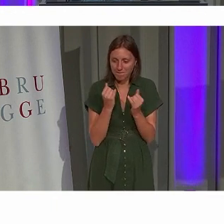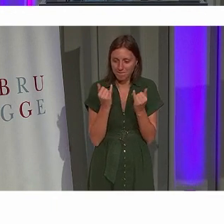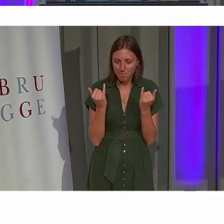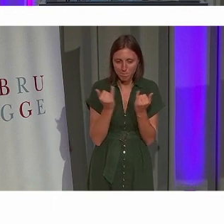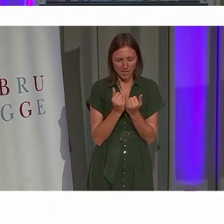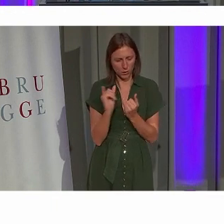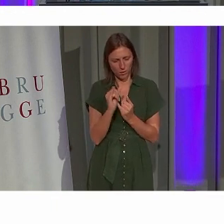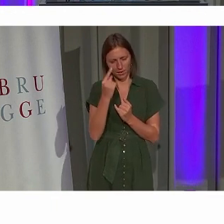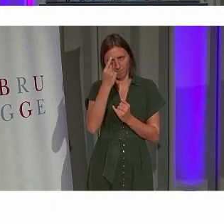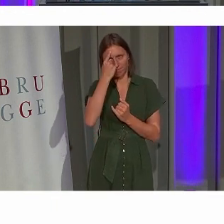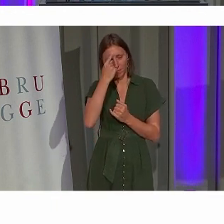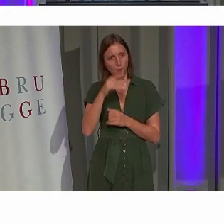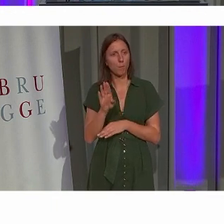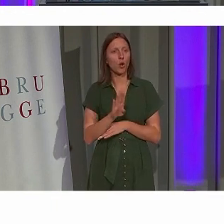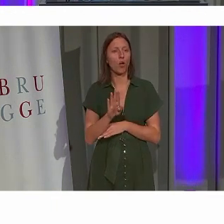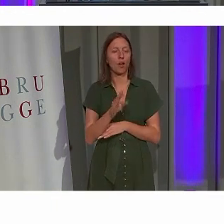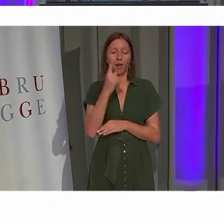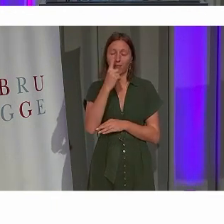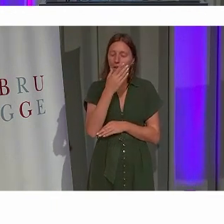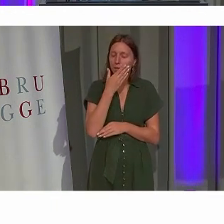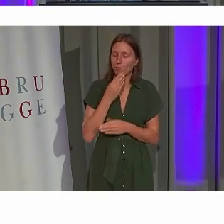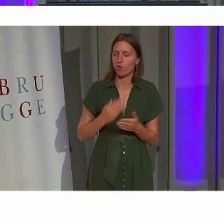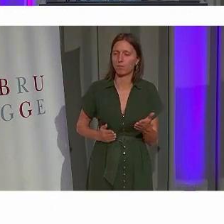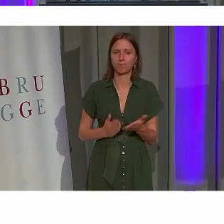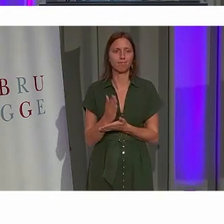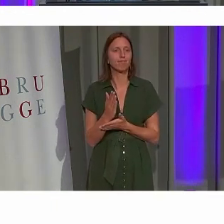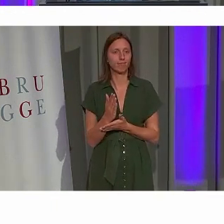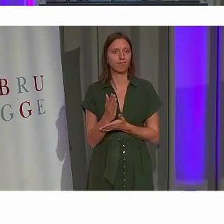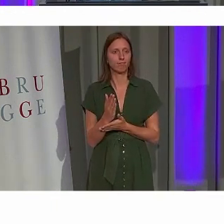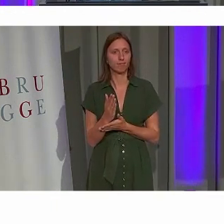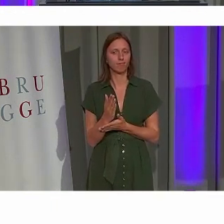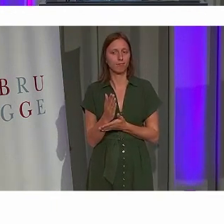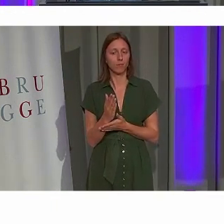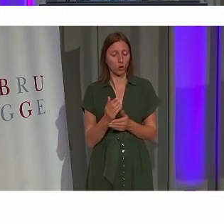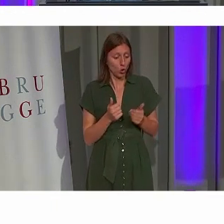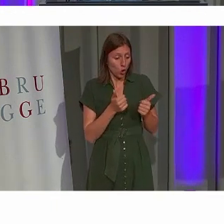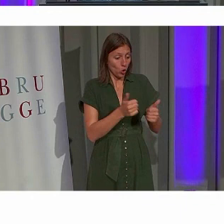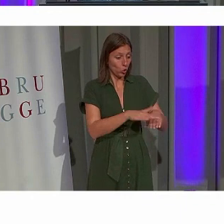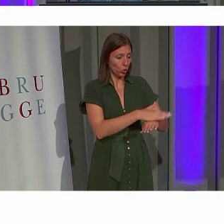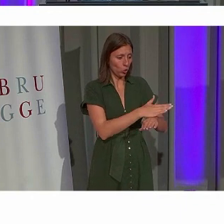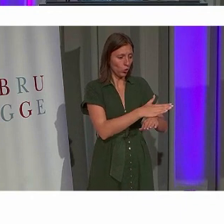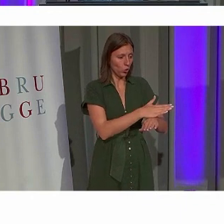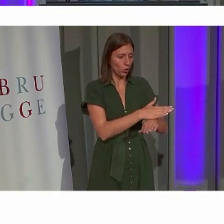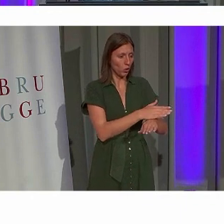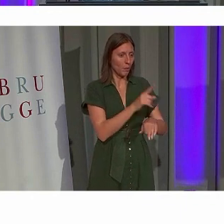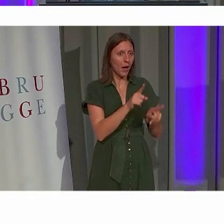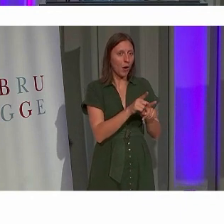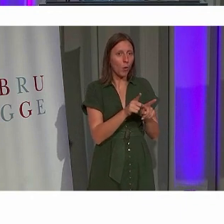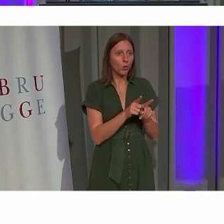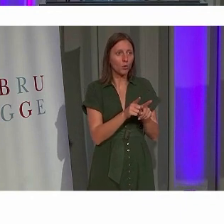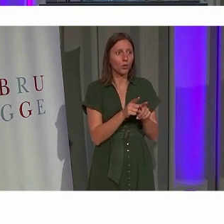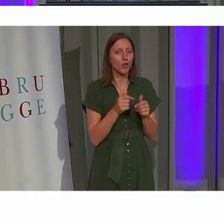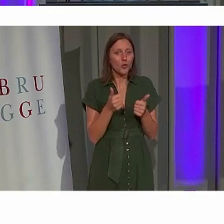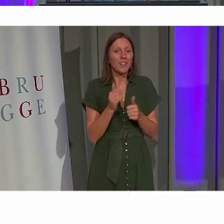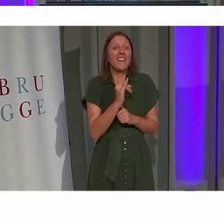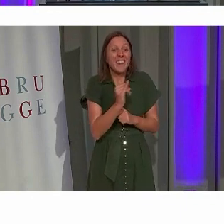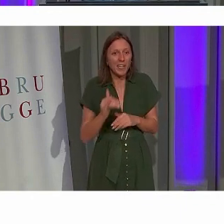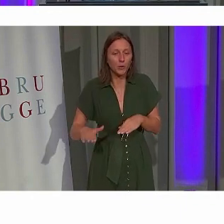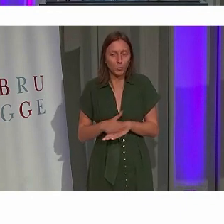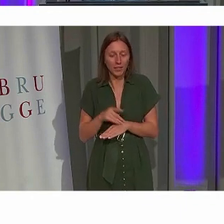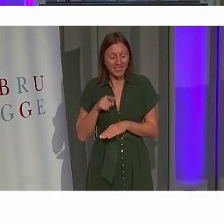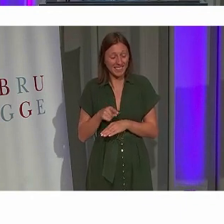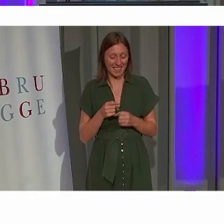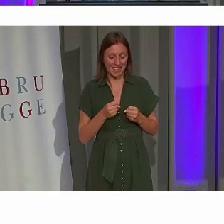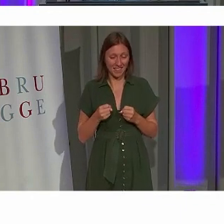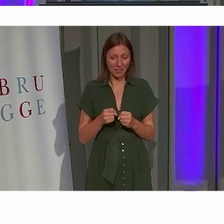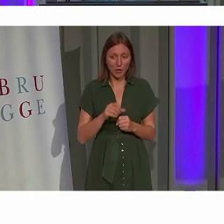common language regarding Bruges. Not just doing things good, but also do good things.